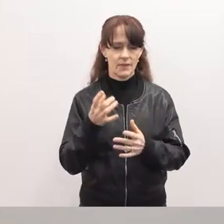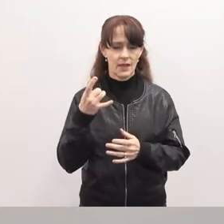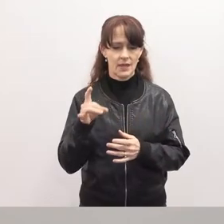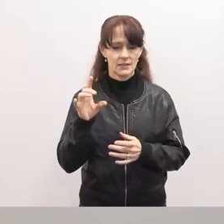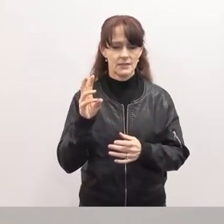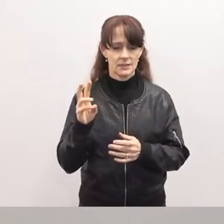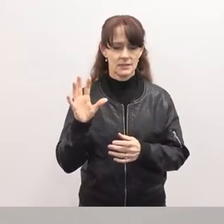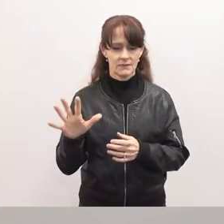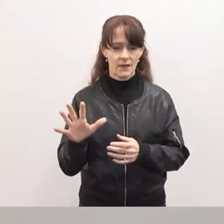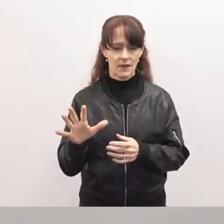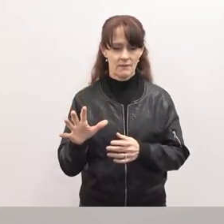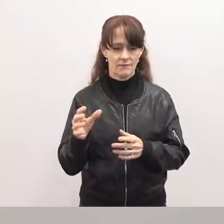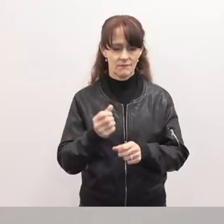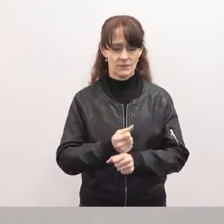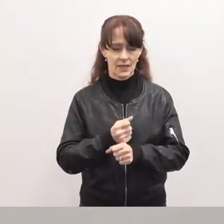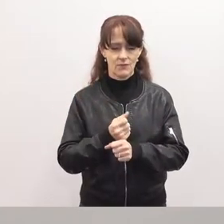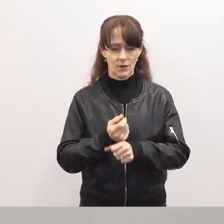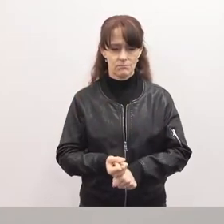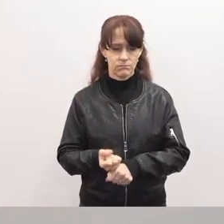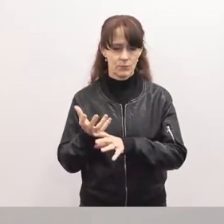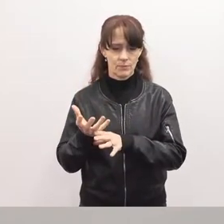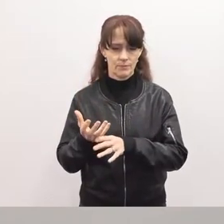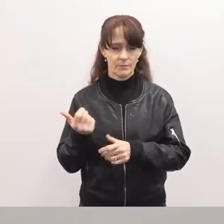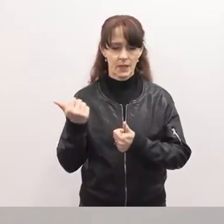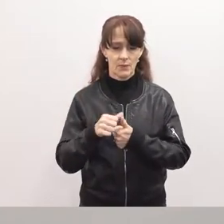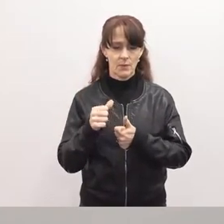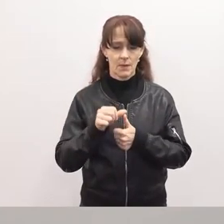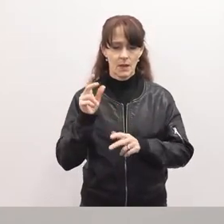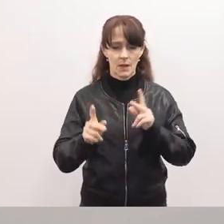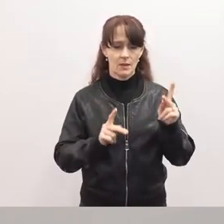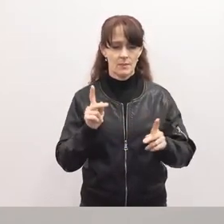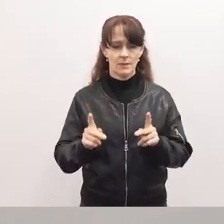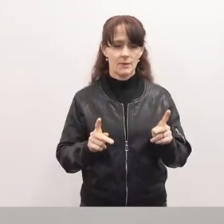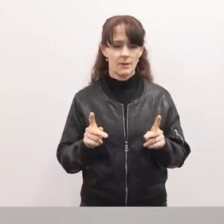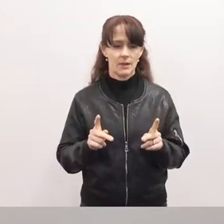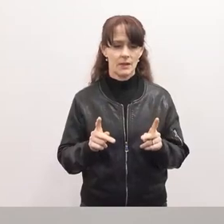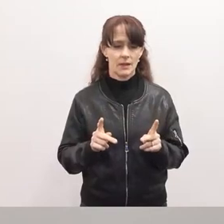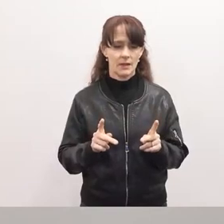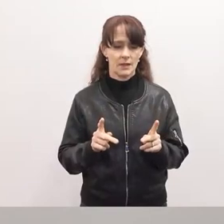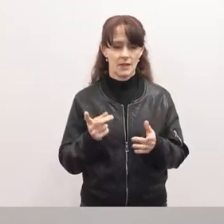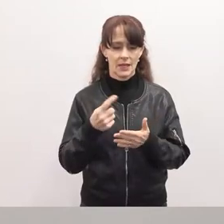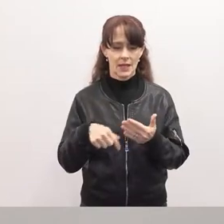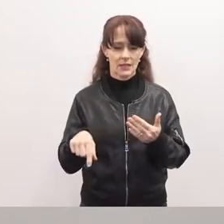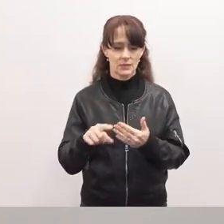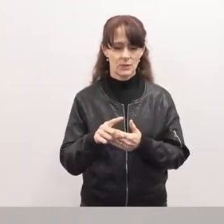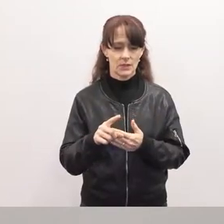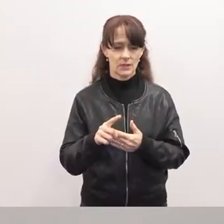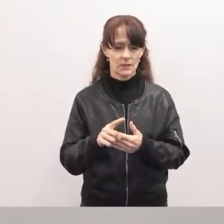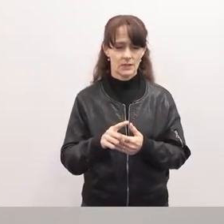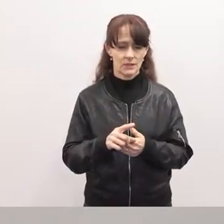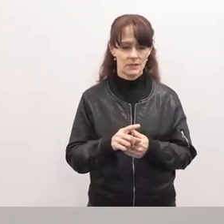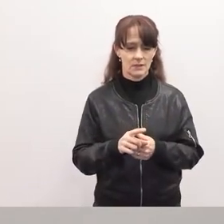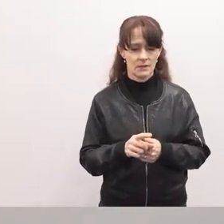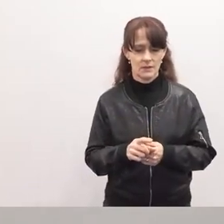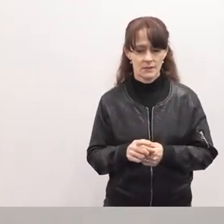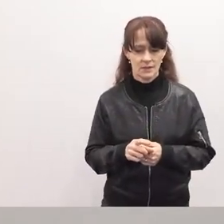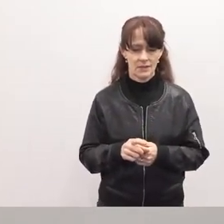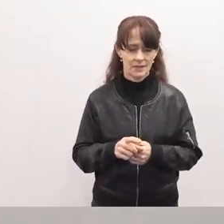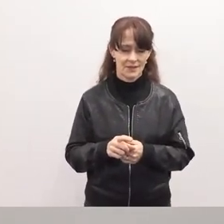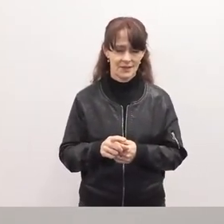1865. And I want to remind people that next week, oh dear, I have too many